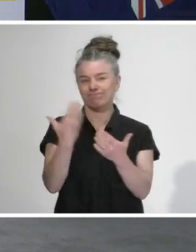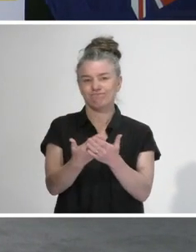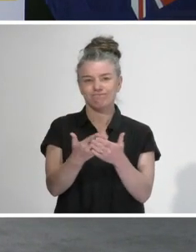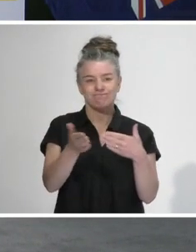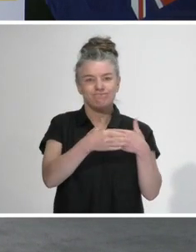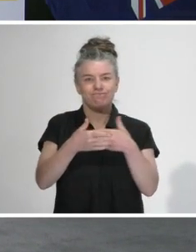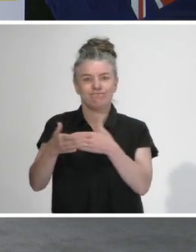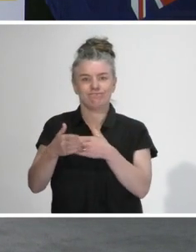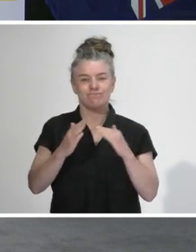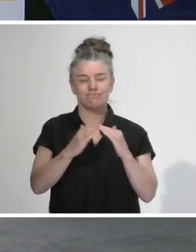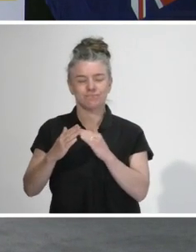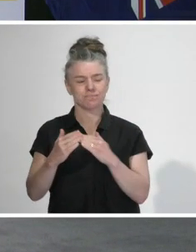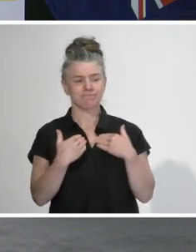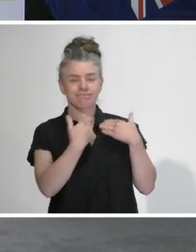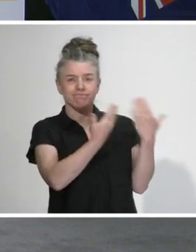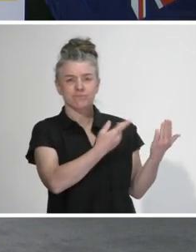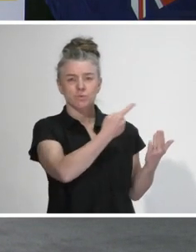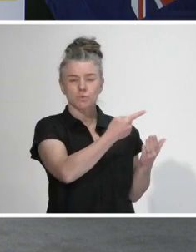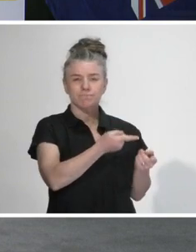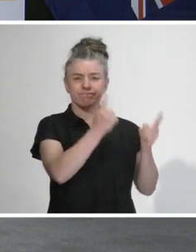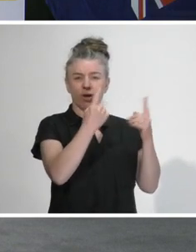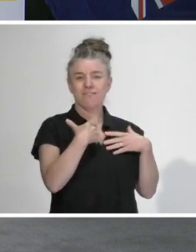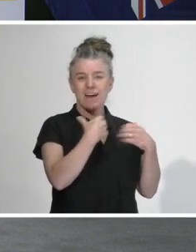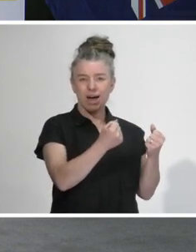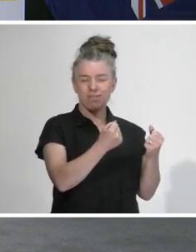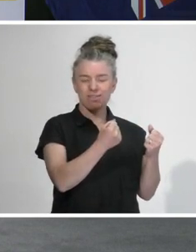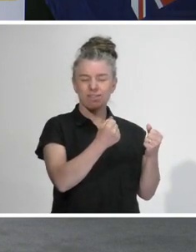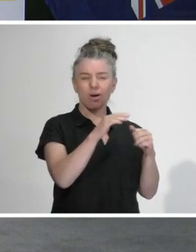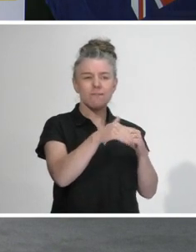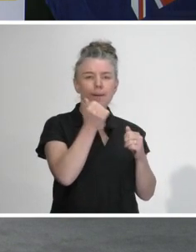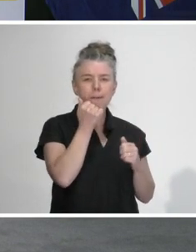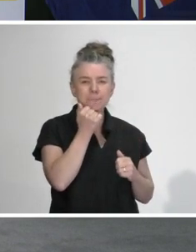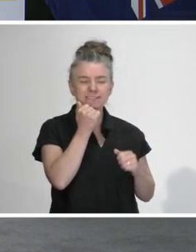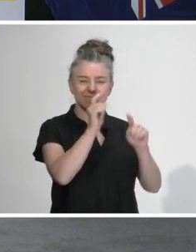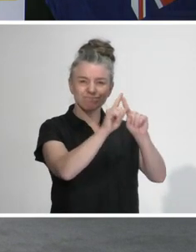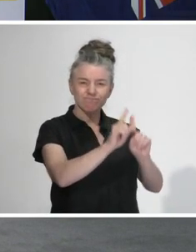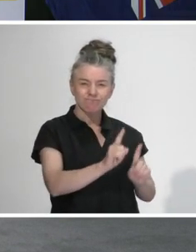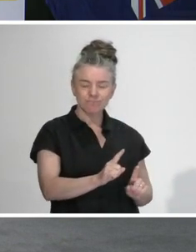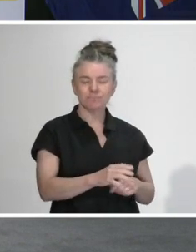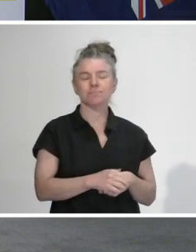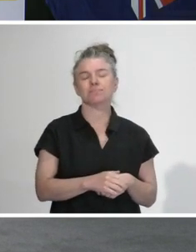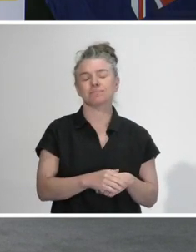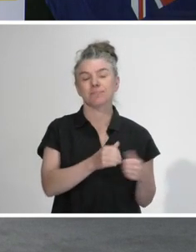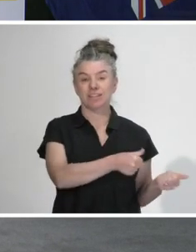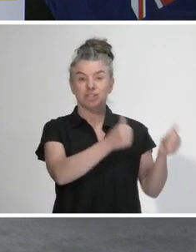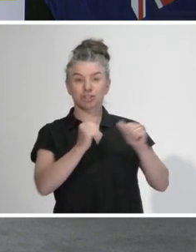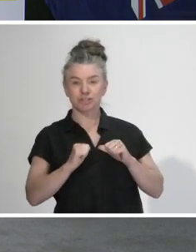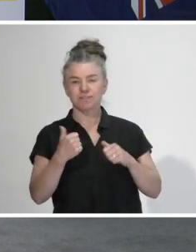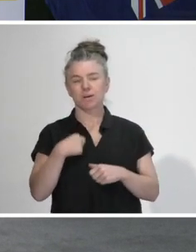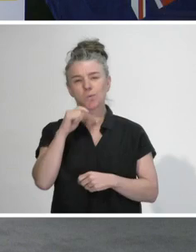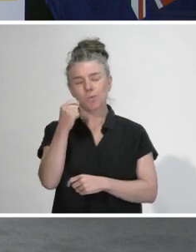an update on our latest case numbers. Then we'll come back to me and I'll be giving a slightly longer scene